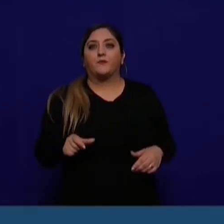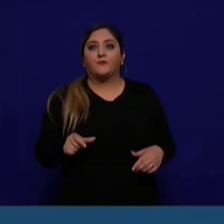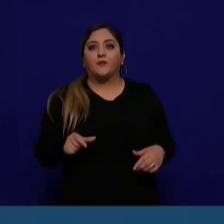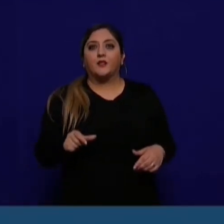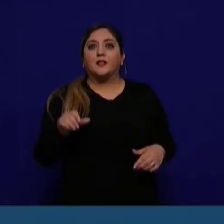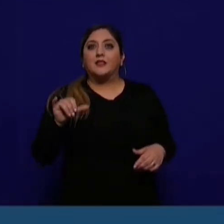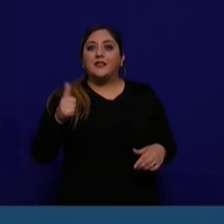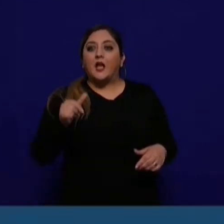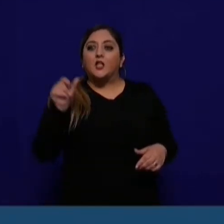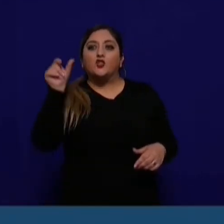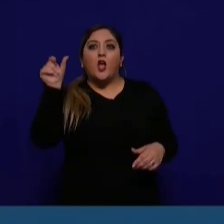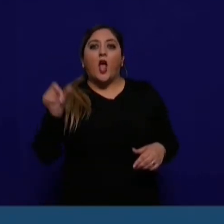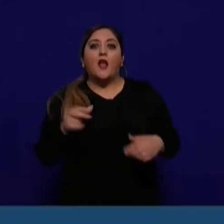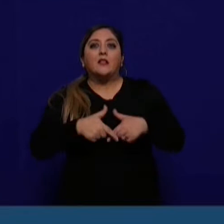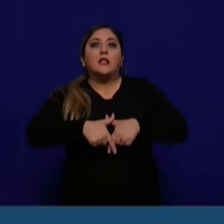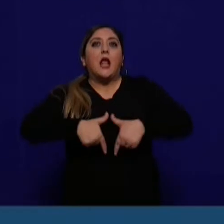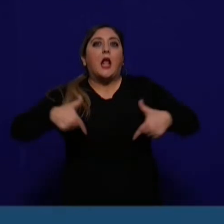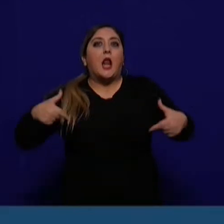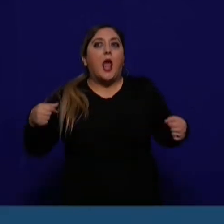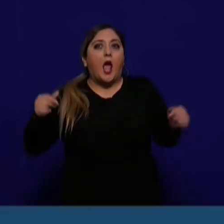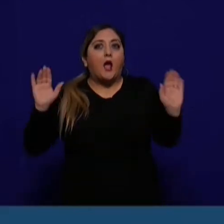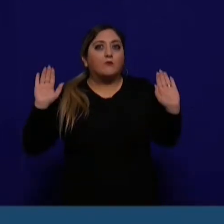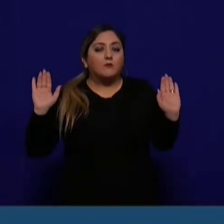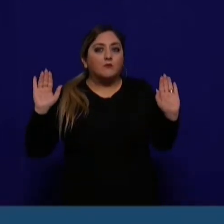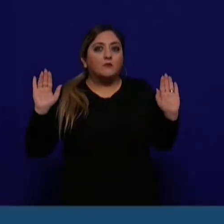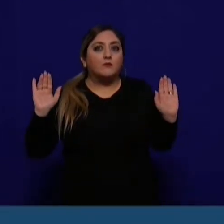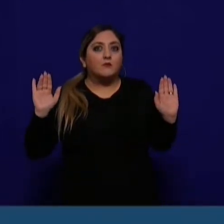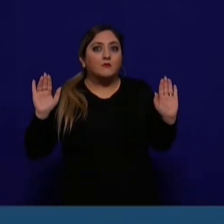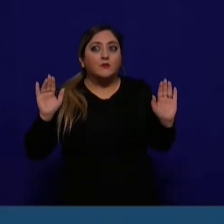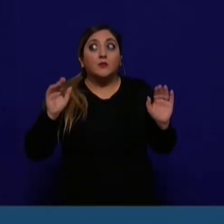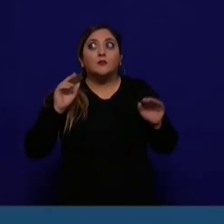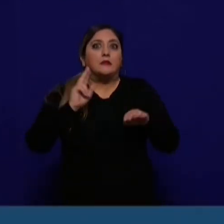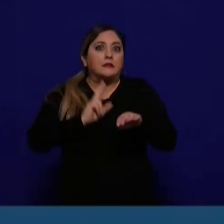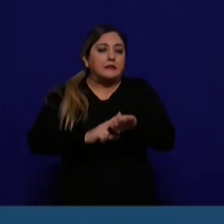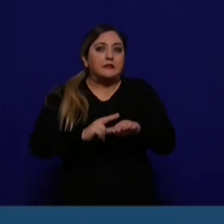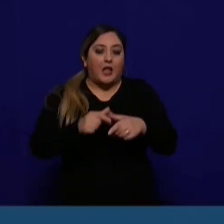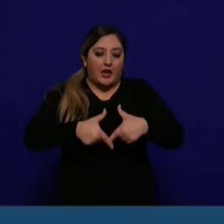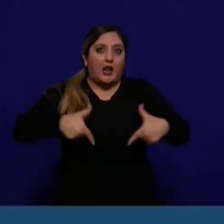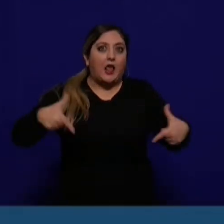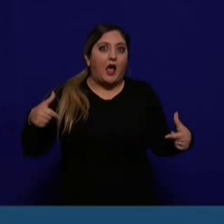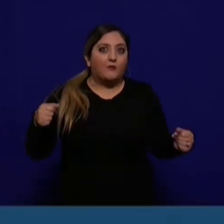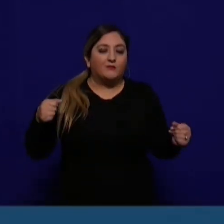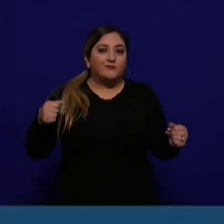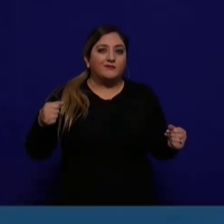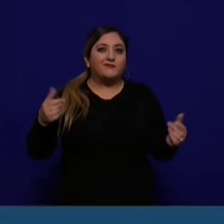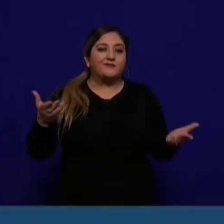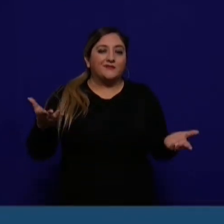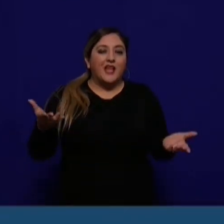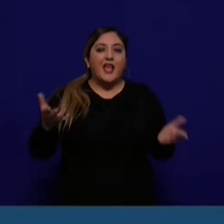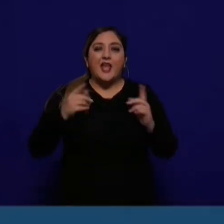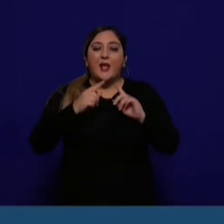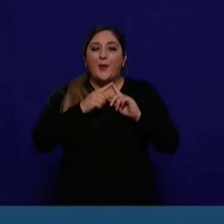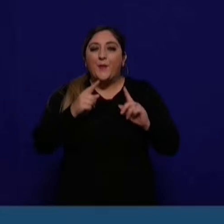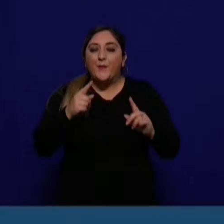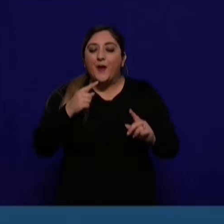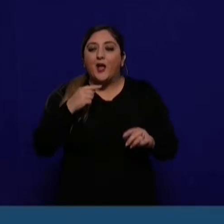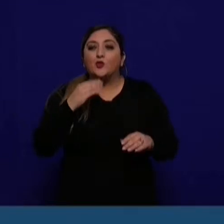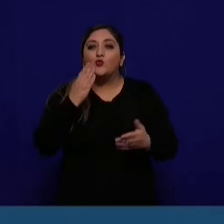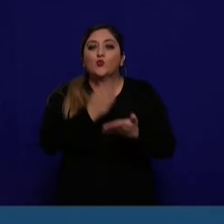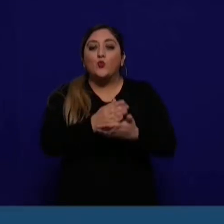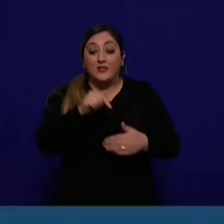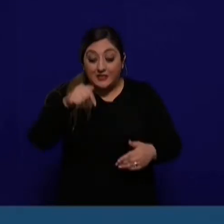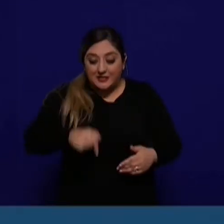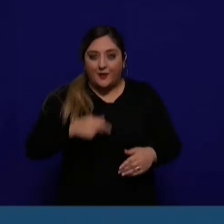li persuna jirreklama għal ċertu attivitajiet tal-massa mhijiex illegali, però żgur li dawn mhumiex bl-ebda barka